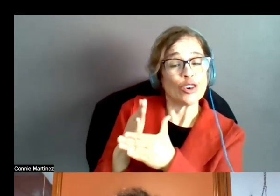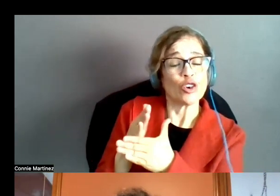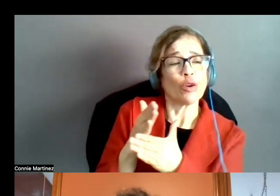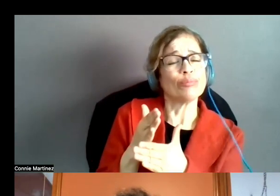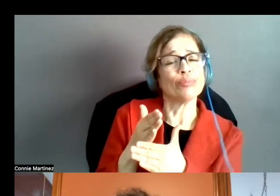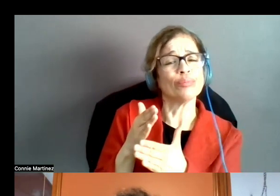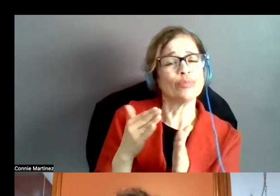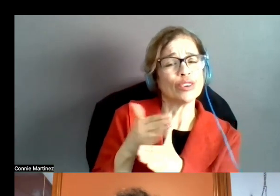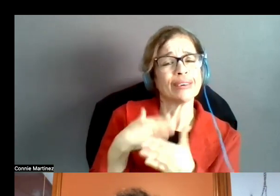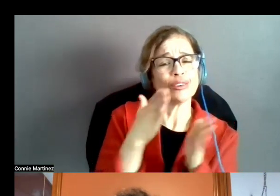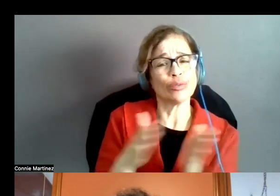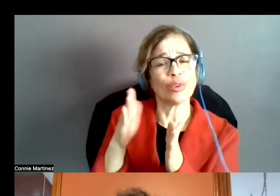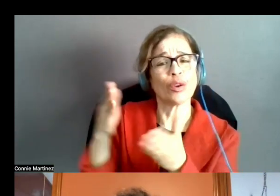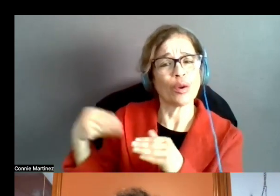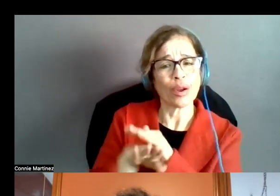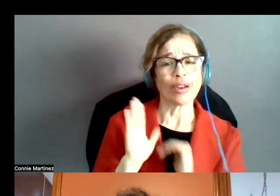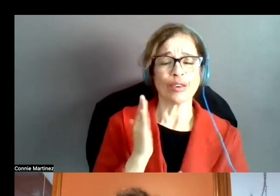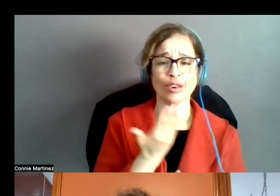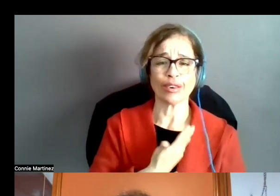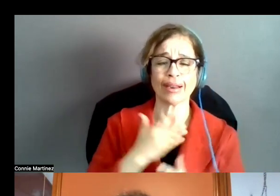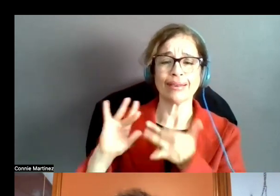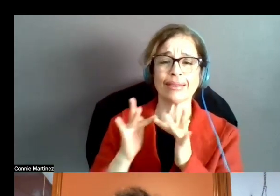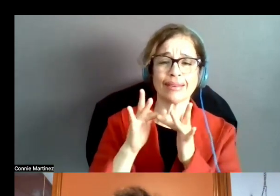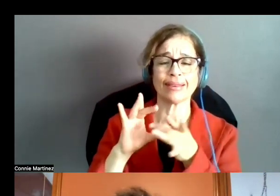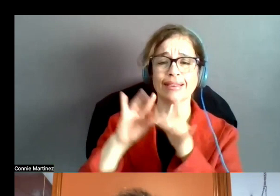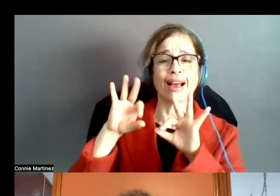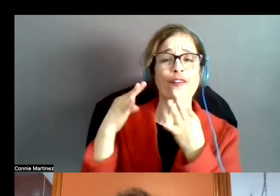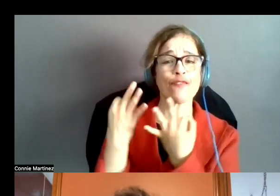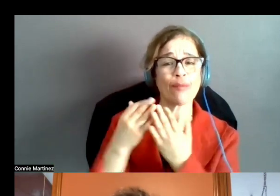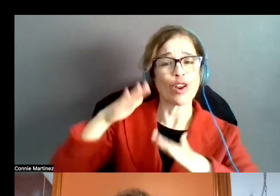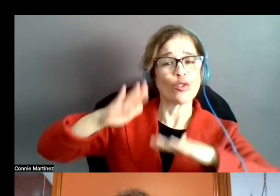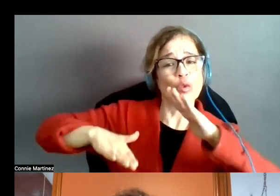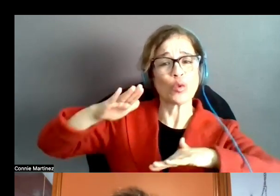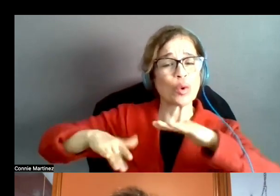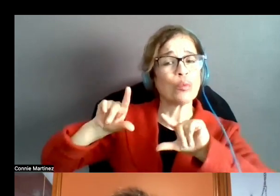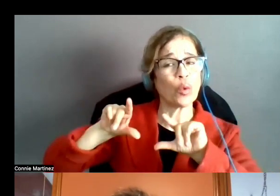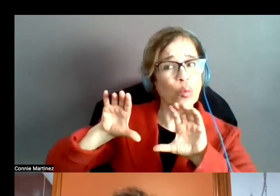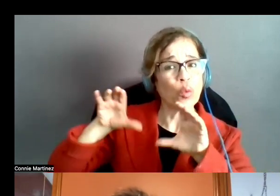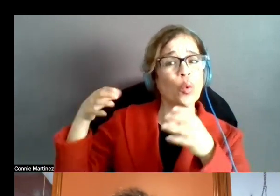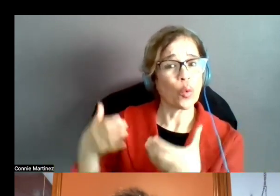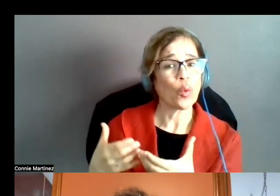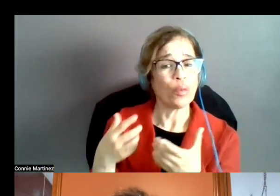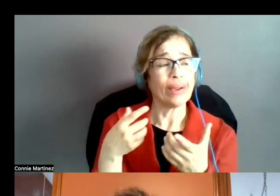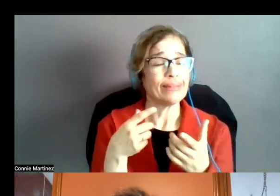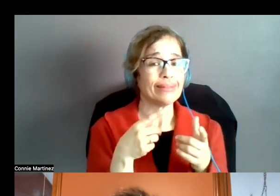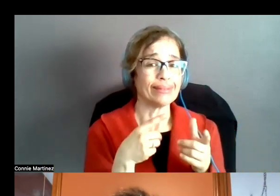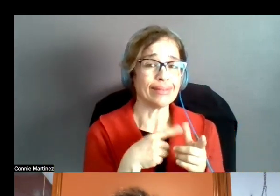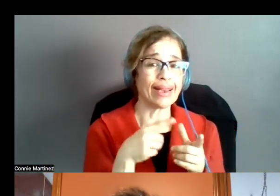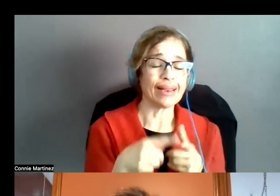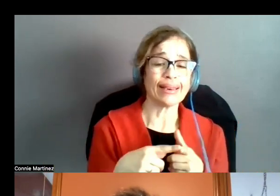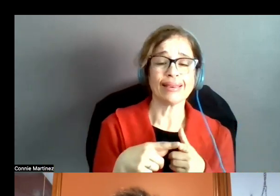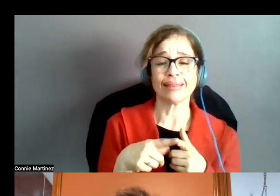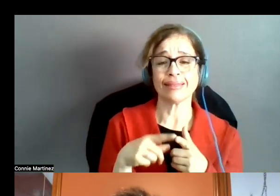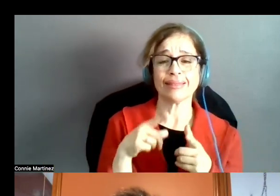but I would like also to bring you into our network, our family of drumming groups. And with that said, then